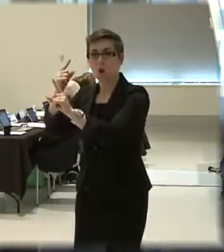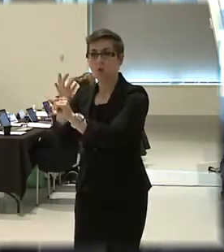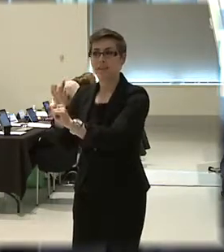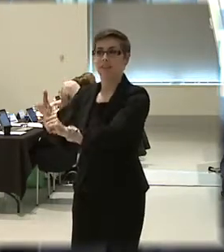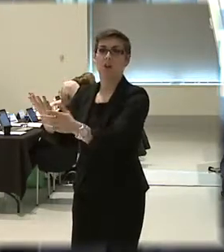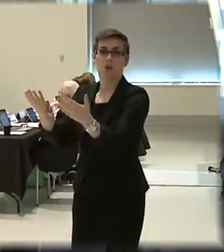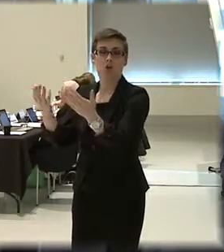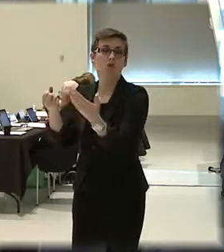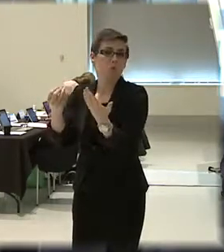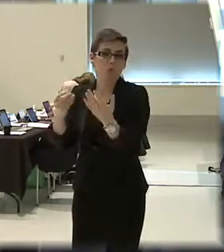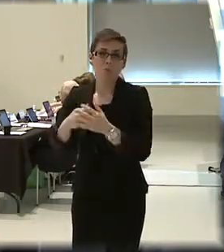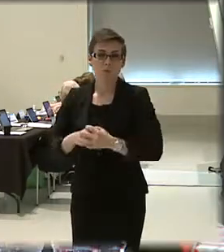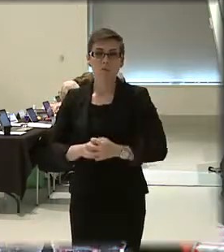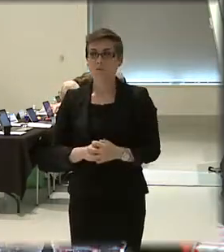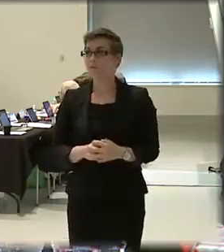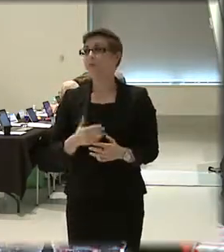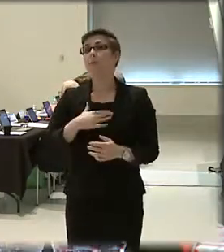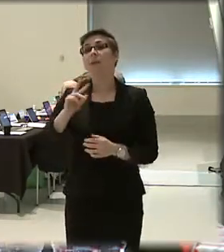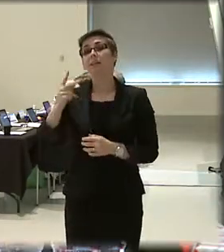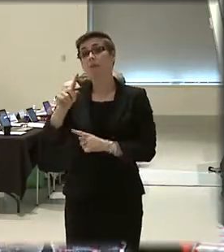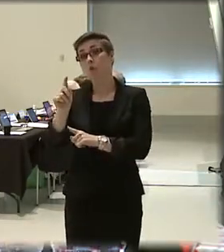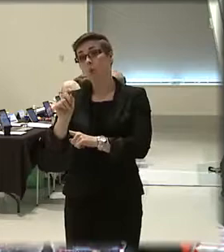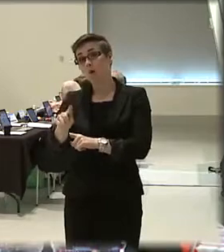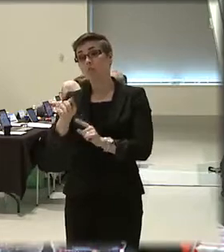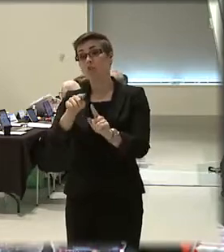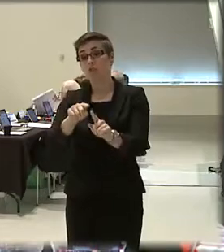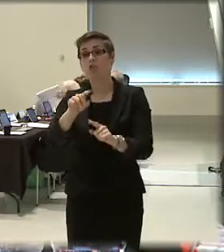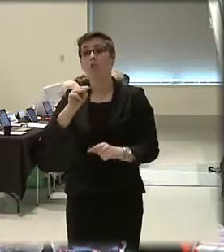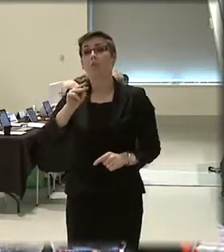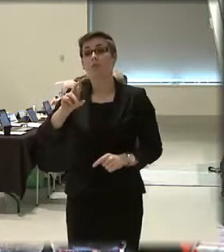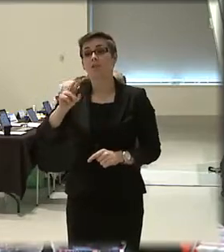So actually my second question is to you, Mr. Van Houten.